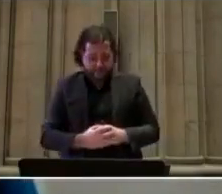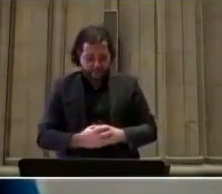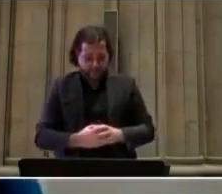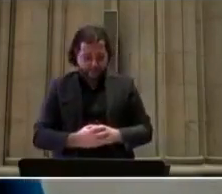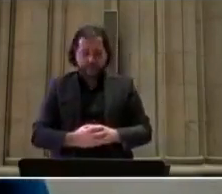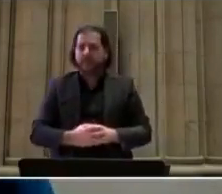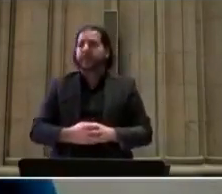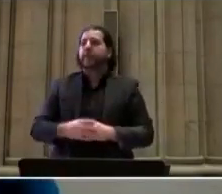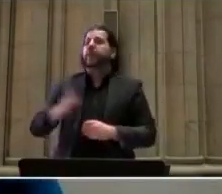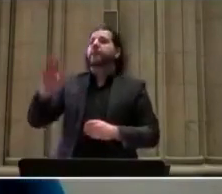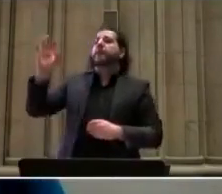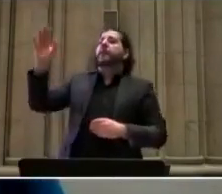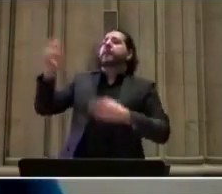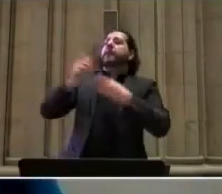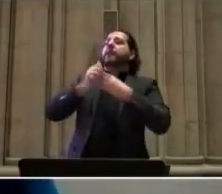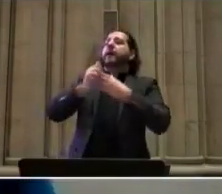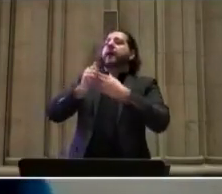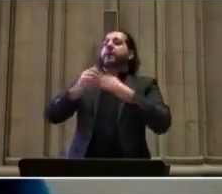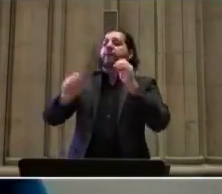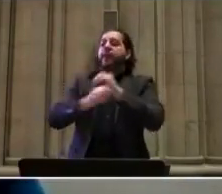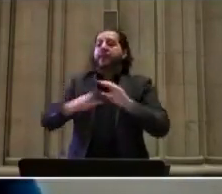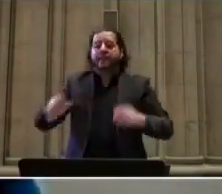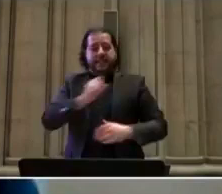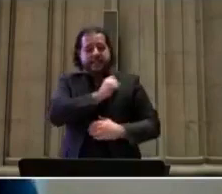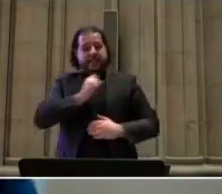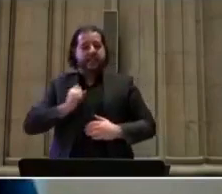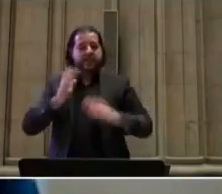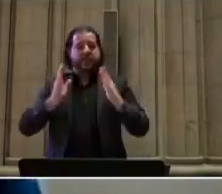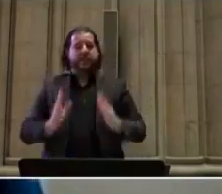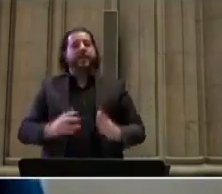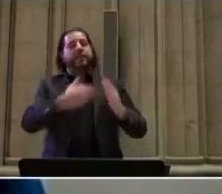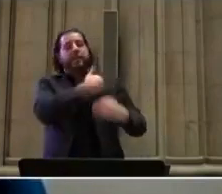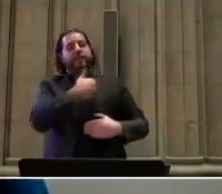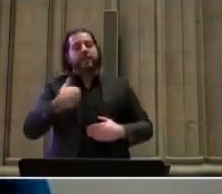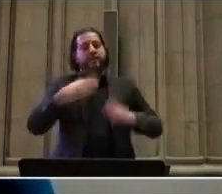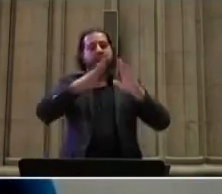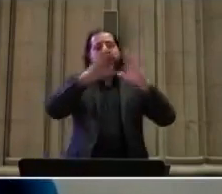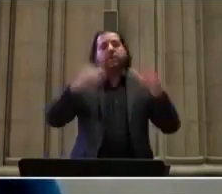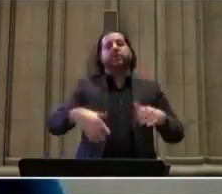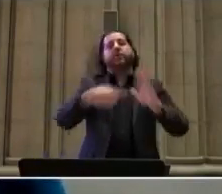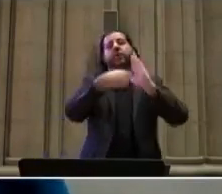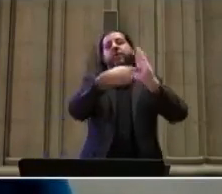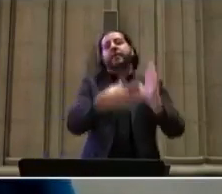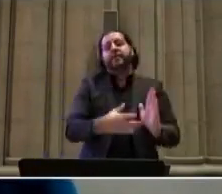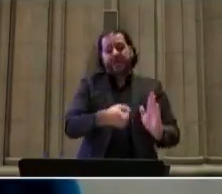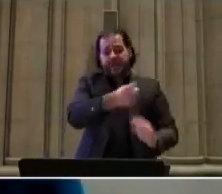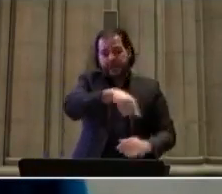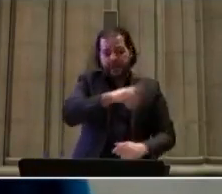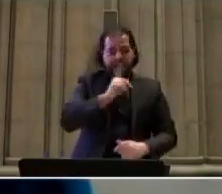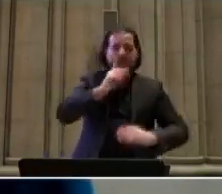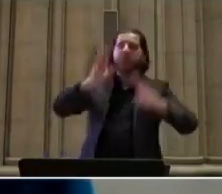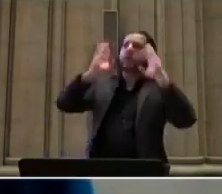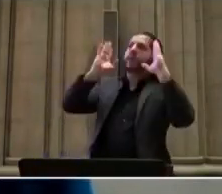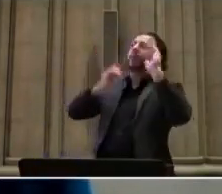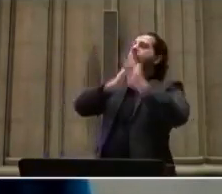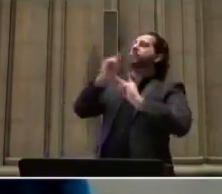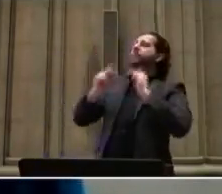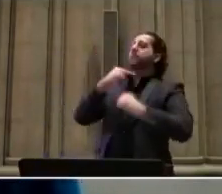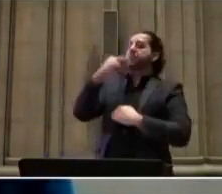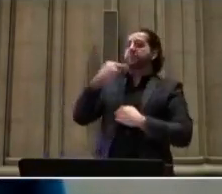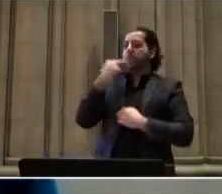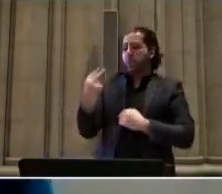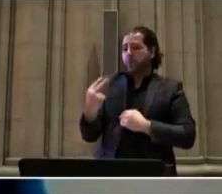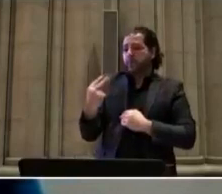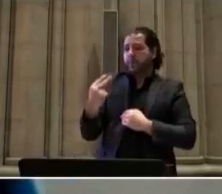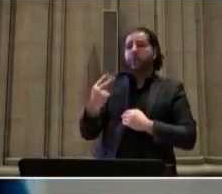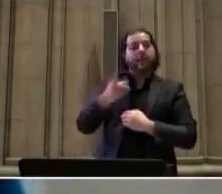Guide and bless senators and members of the House of Representatives, that they may hear the people's voice and